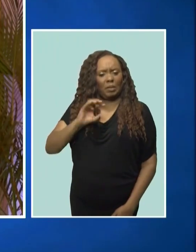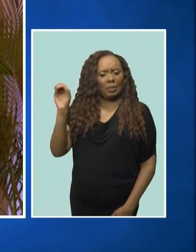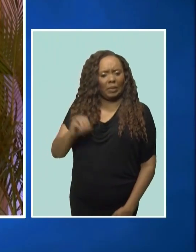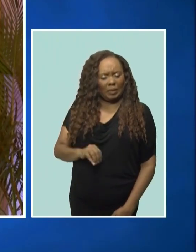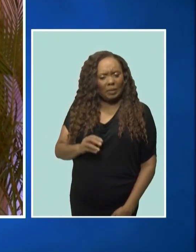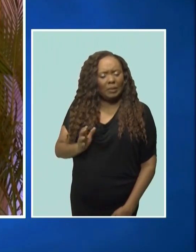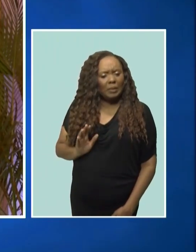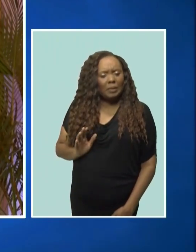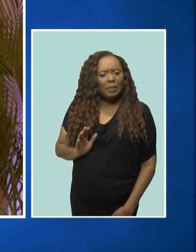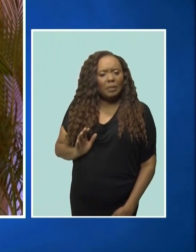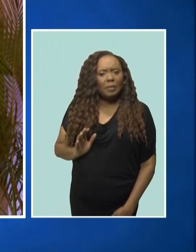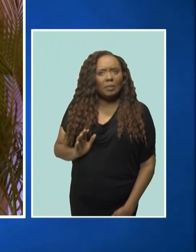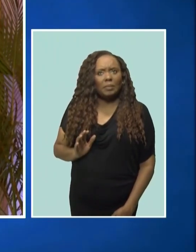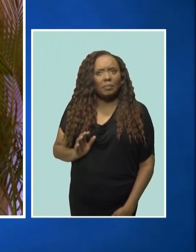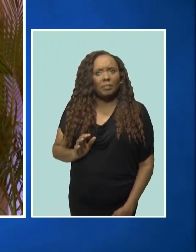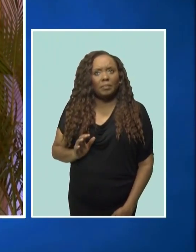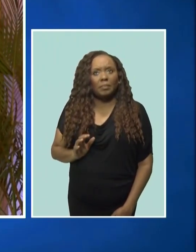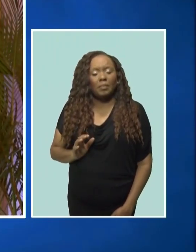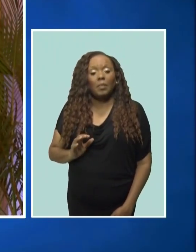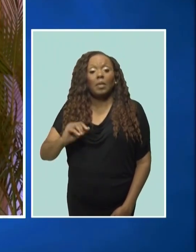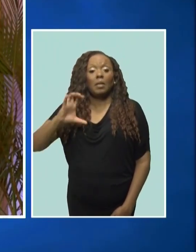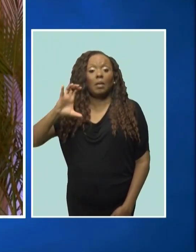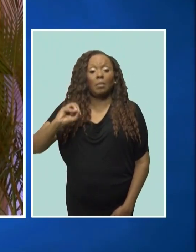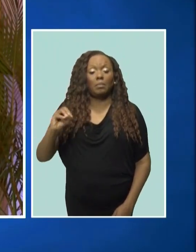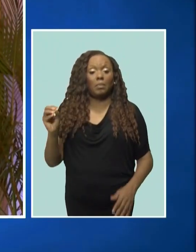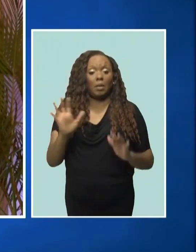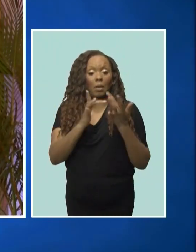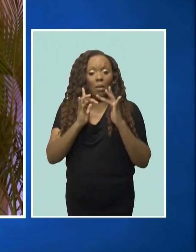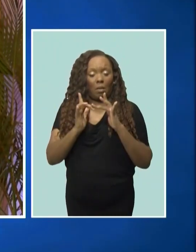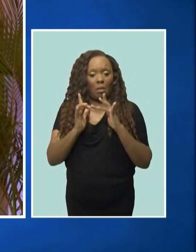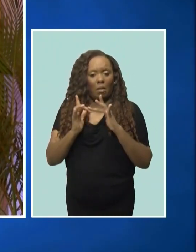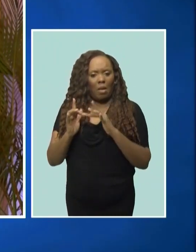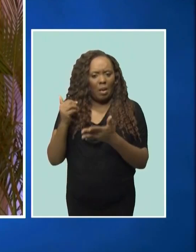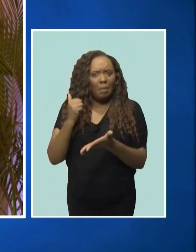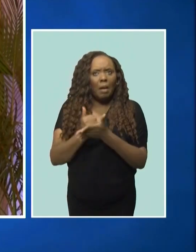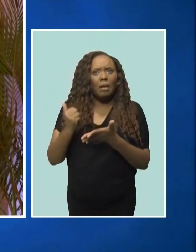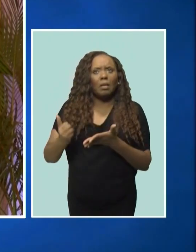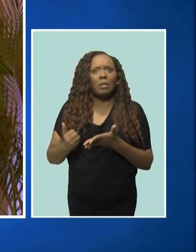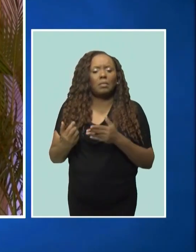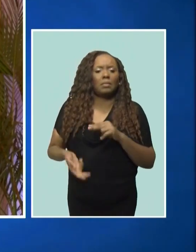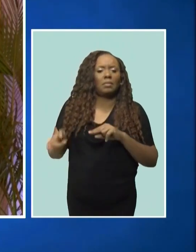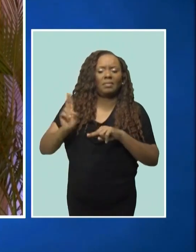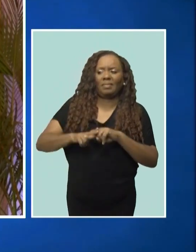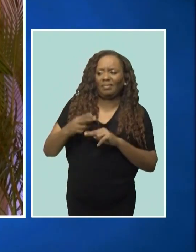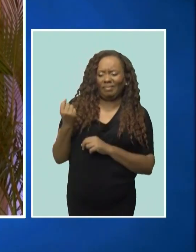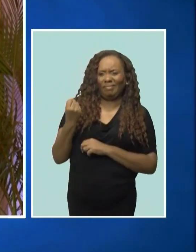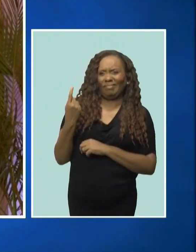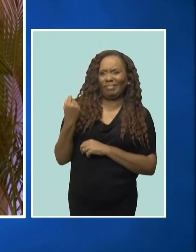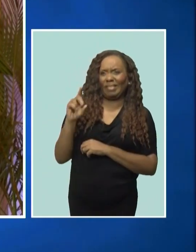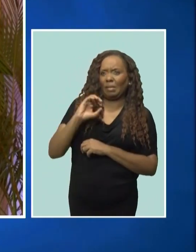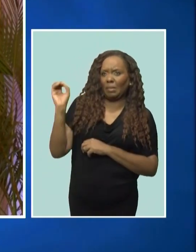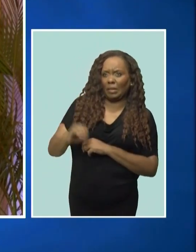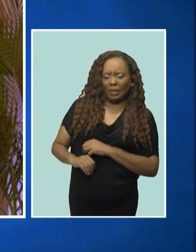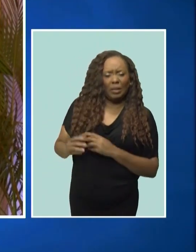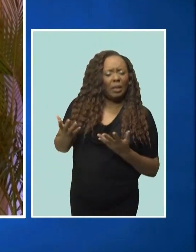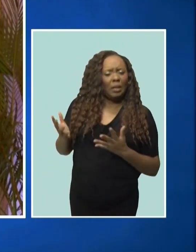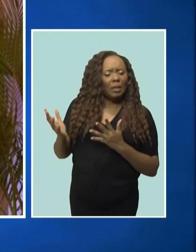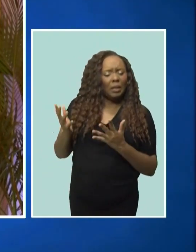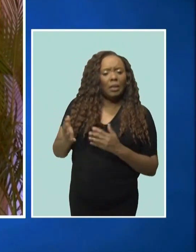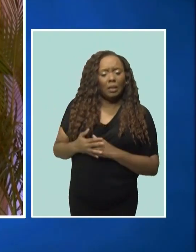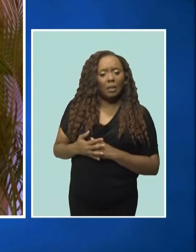year-on-year. Corporate online banking transaction volumes have increased by 11% year-on-year.